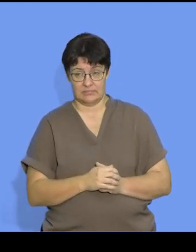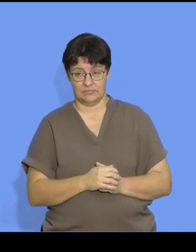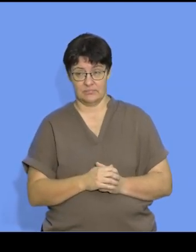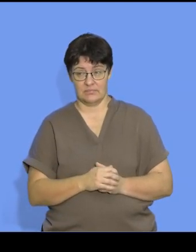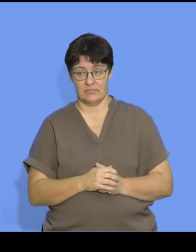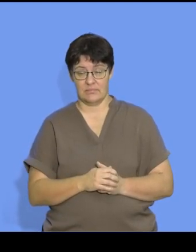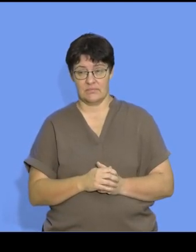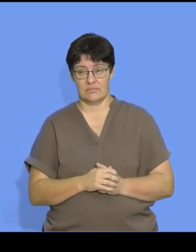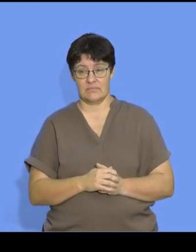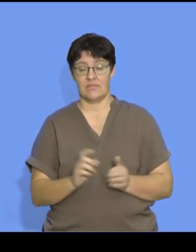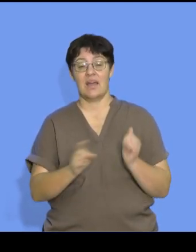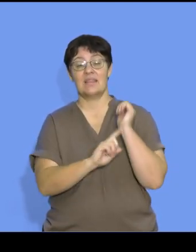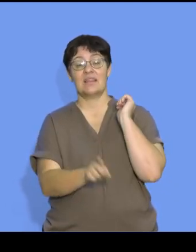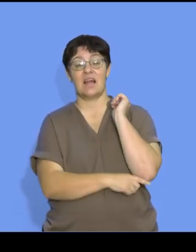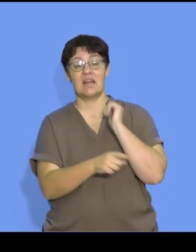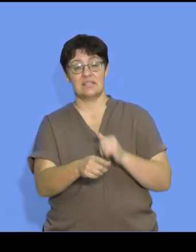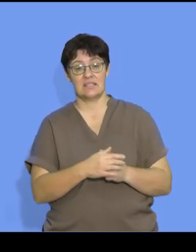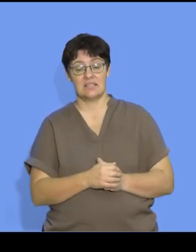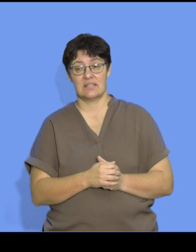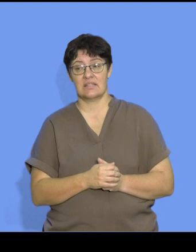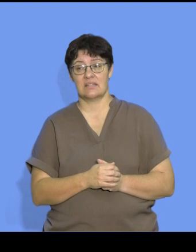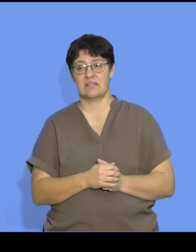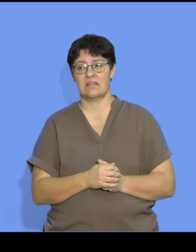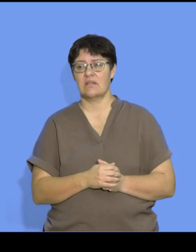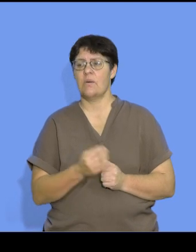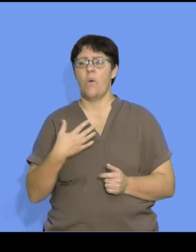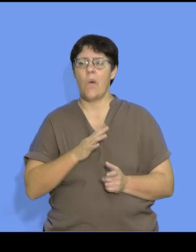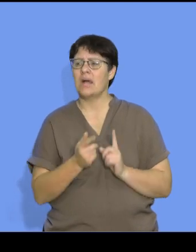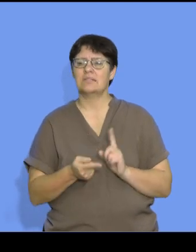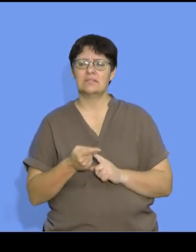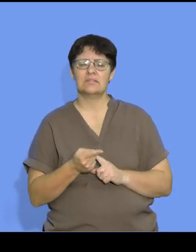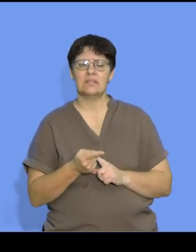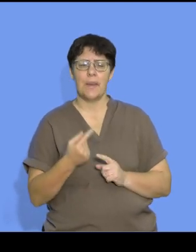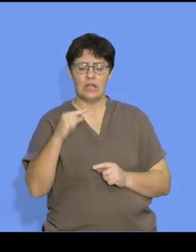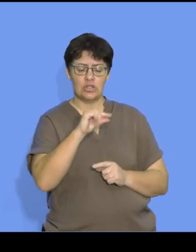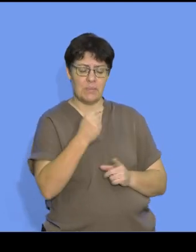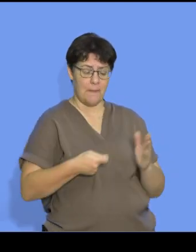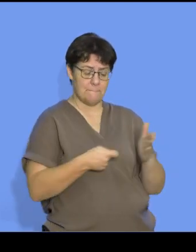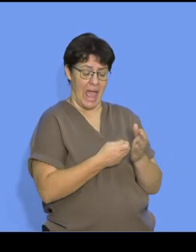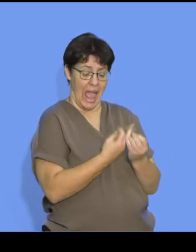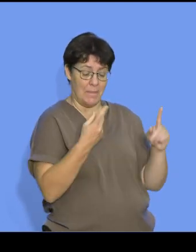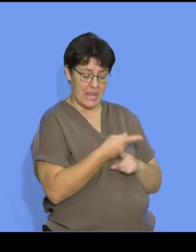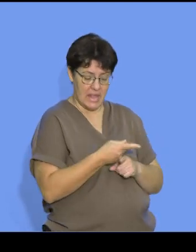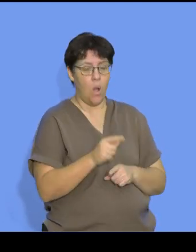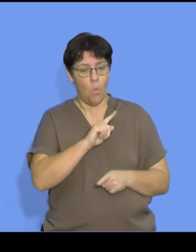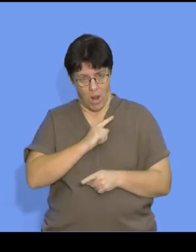And then the last part of this question is to determine how many gigabytes Sarah will be able to get for